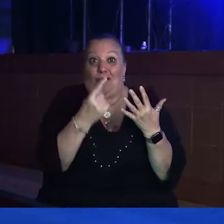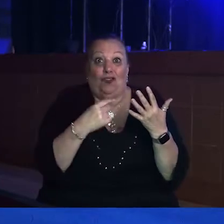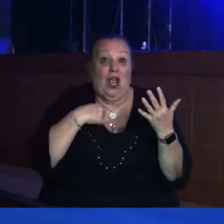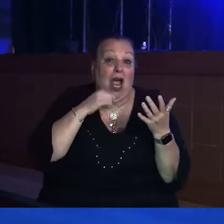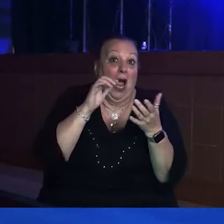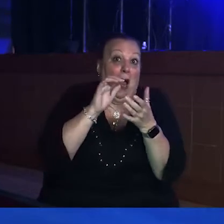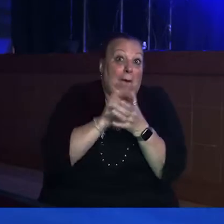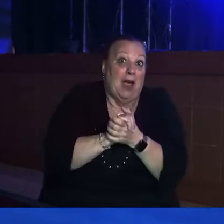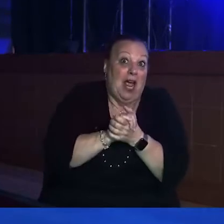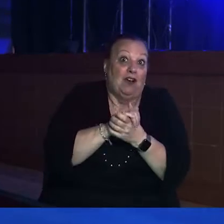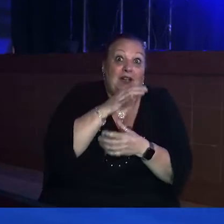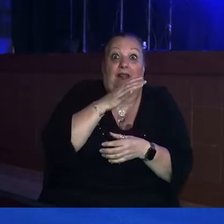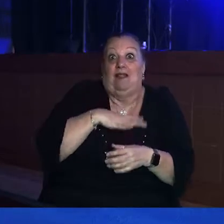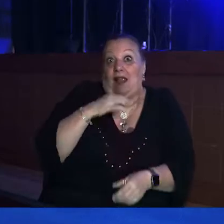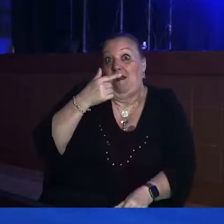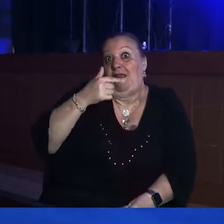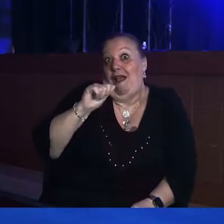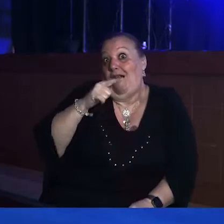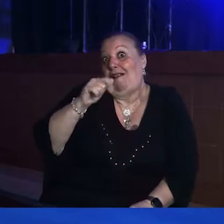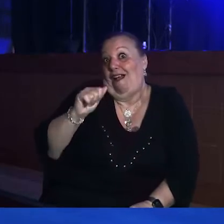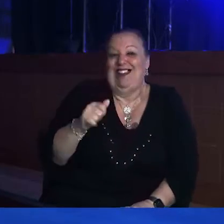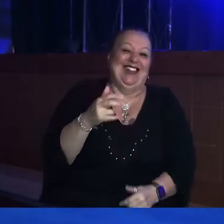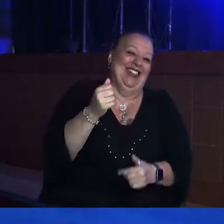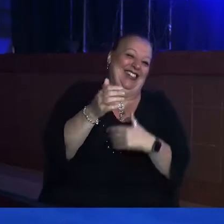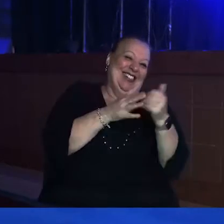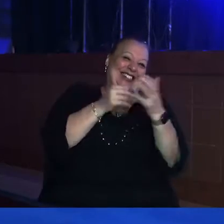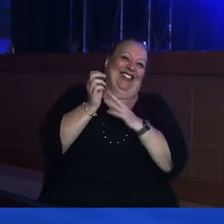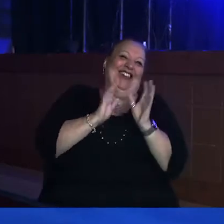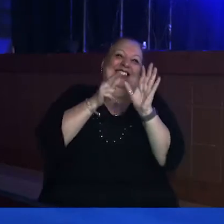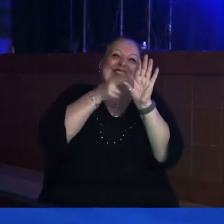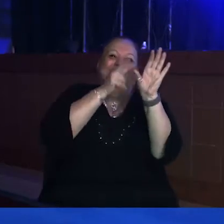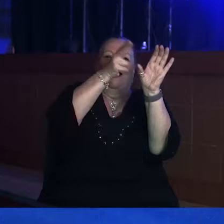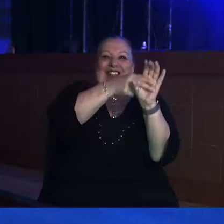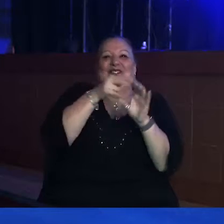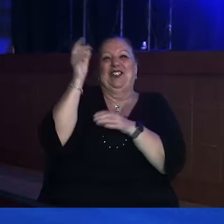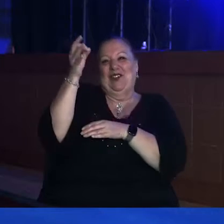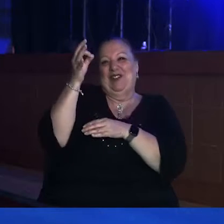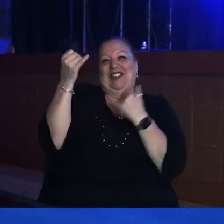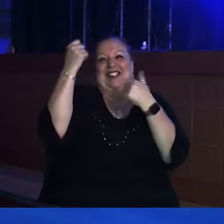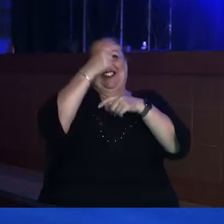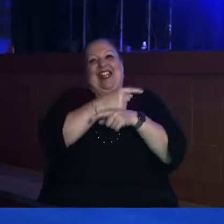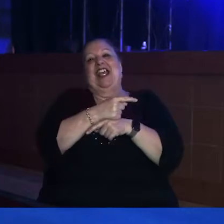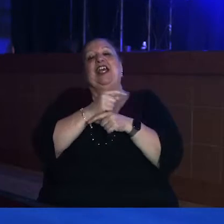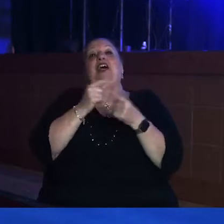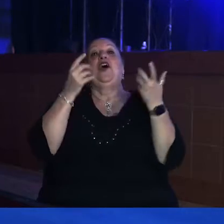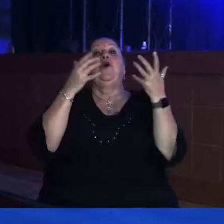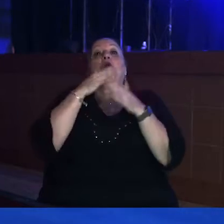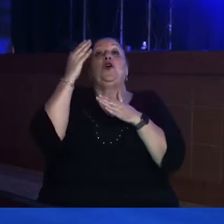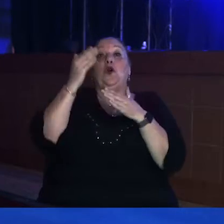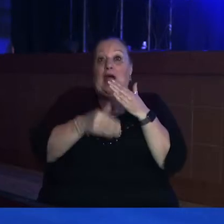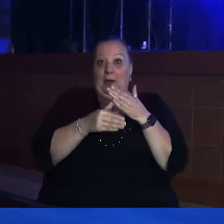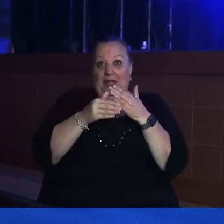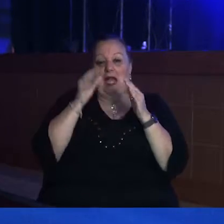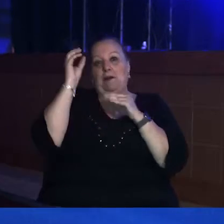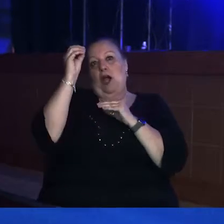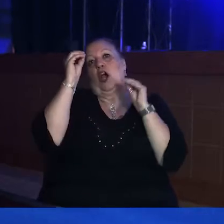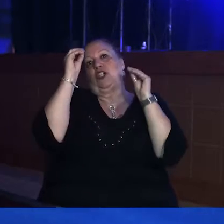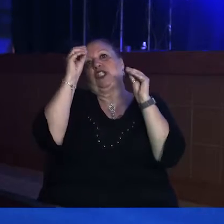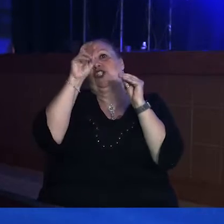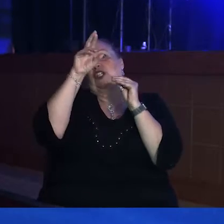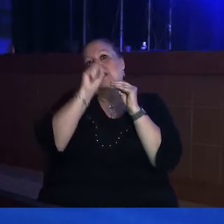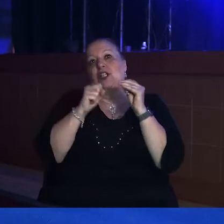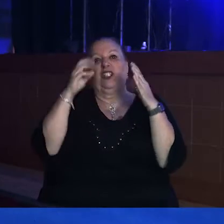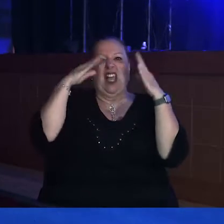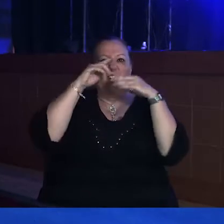Lady Gaga. So anyway, let's jump into our message. We're wrapping up our teaching series, Anxious for Nothing,